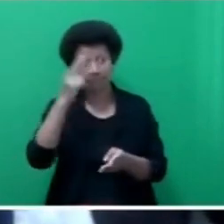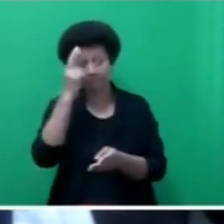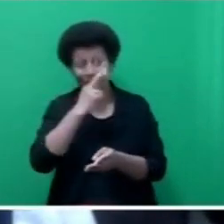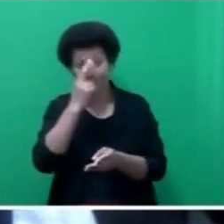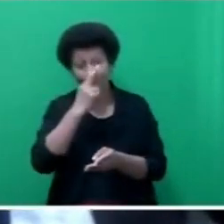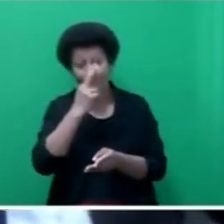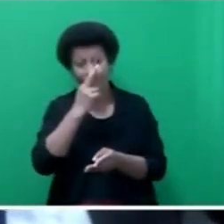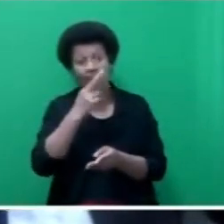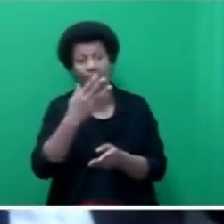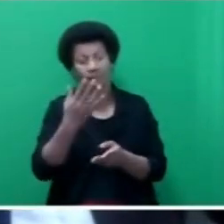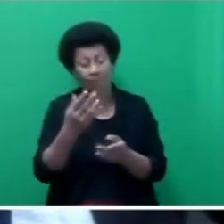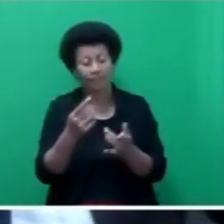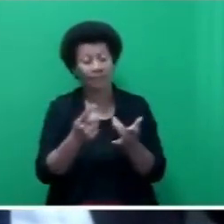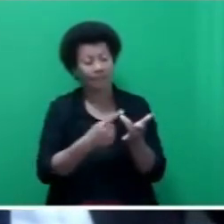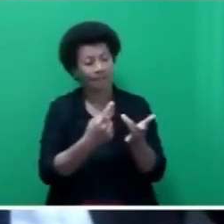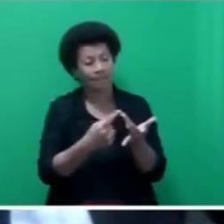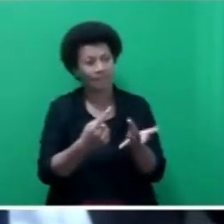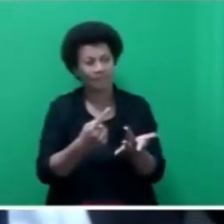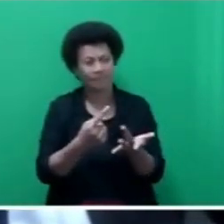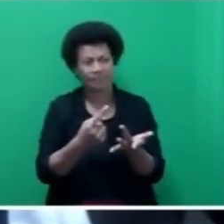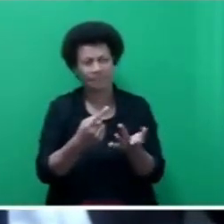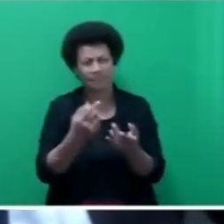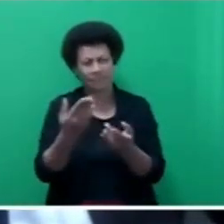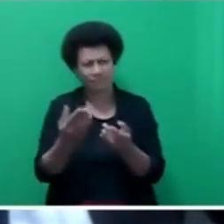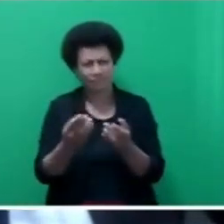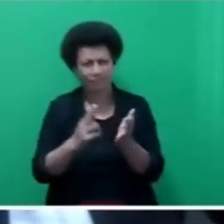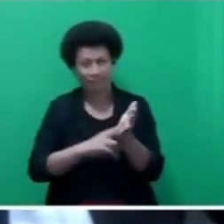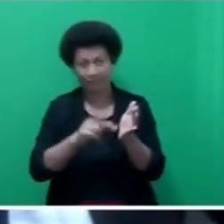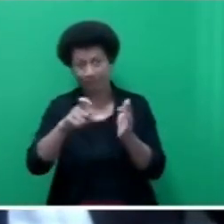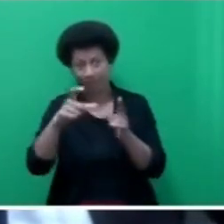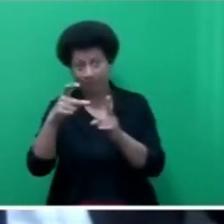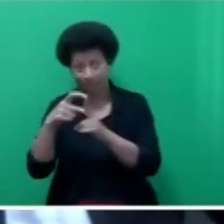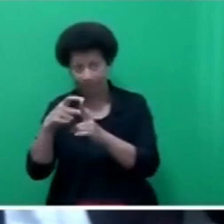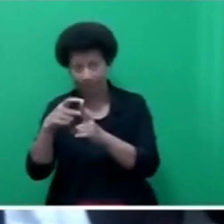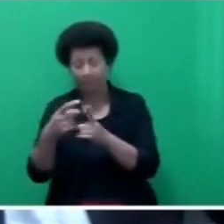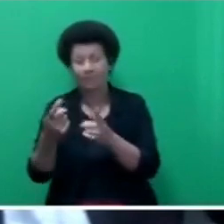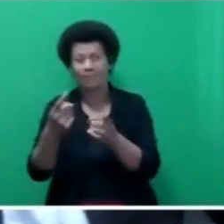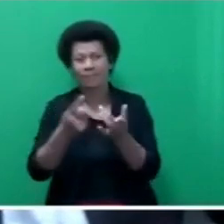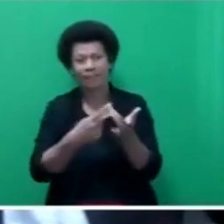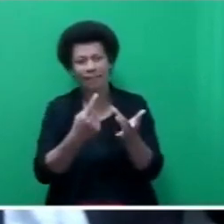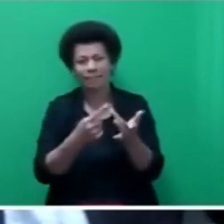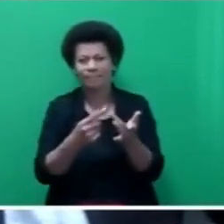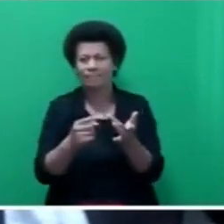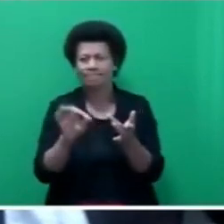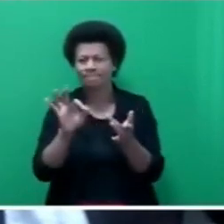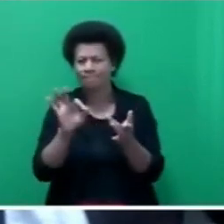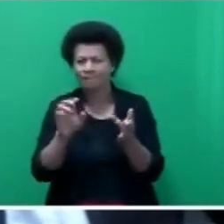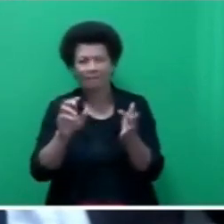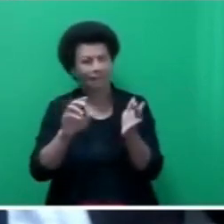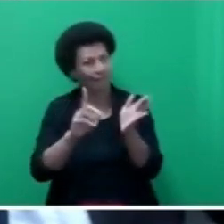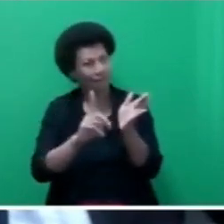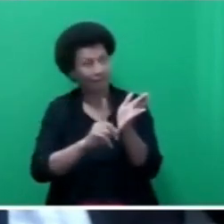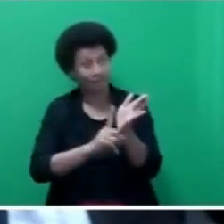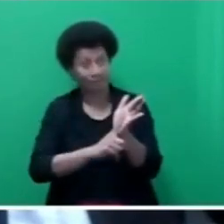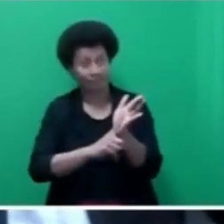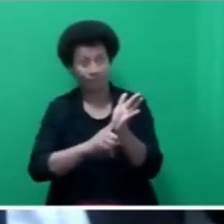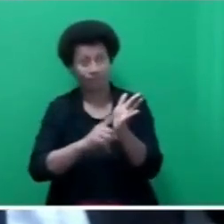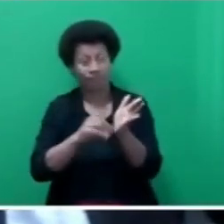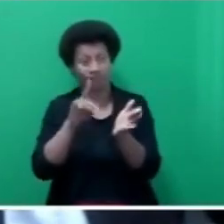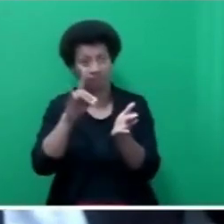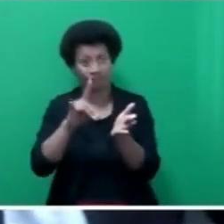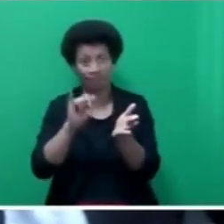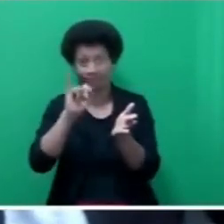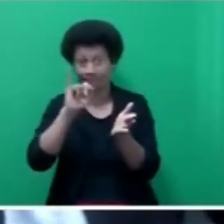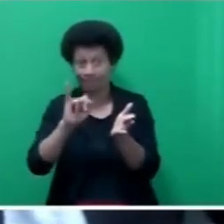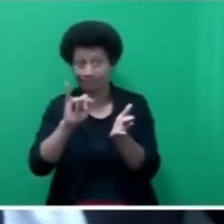non-communicable diseases, but also communicable diseases. We need to deal with leptospirosis. and nip it in the bud. We need to deal with